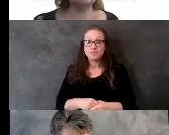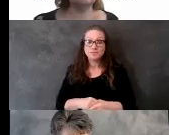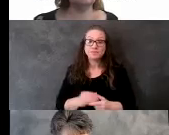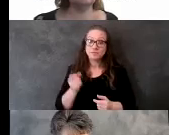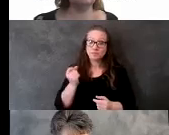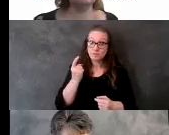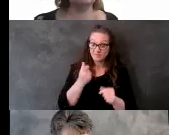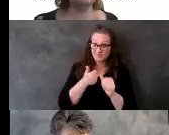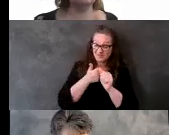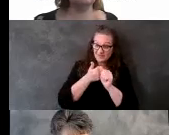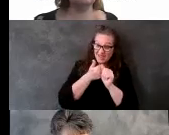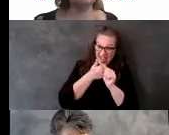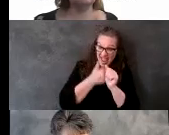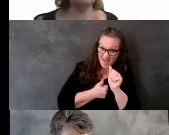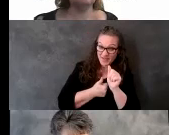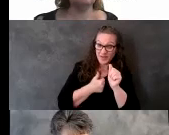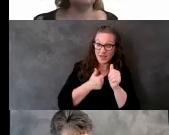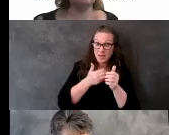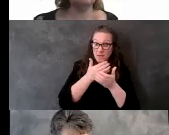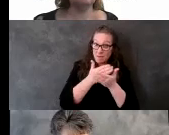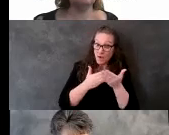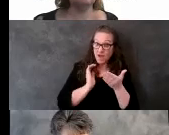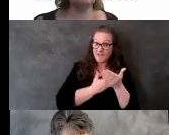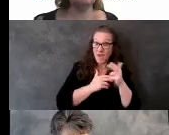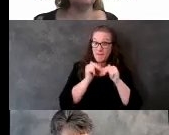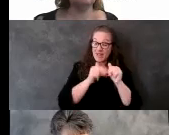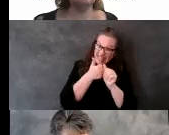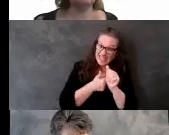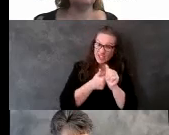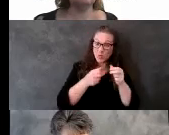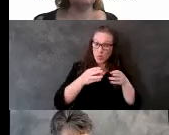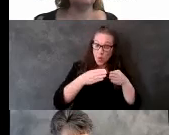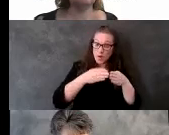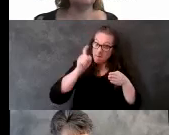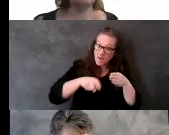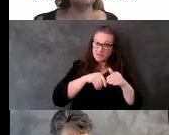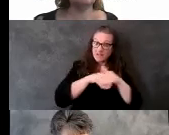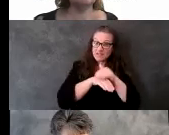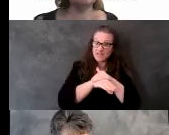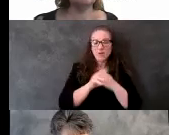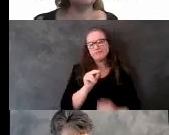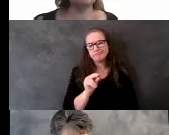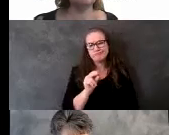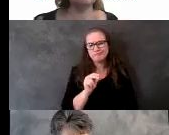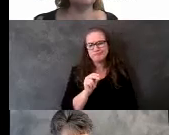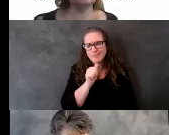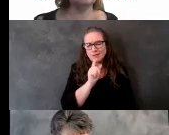every aspect of our facilities accessible. Almost every facility is going to have some